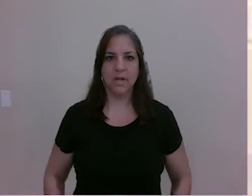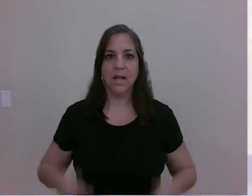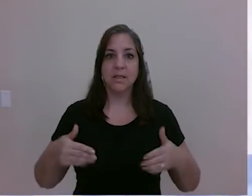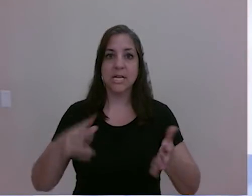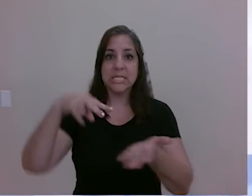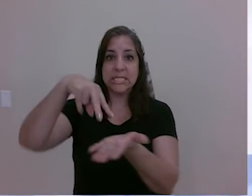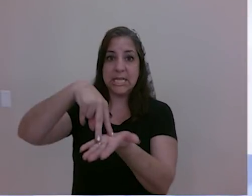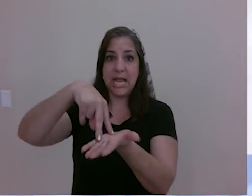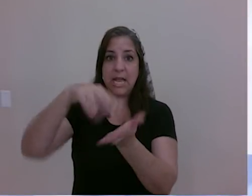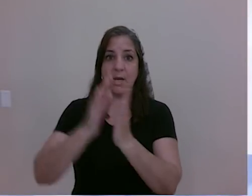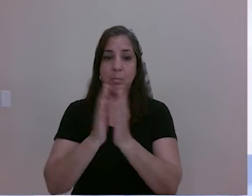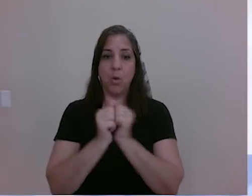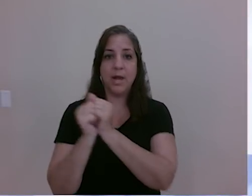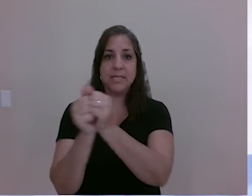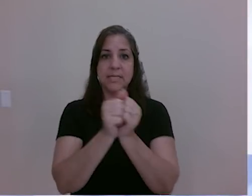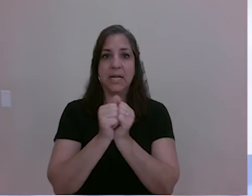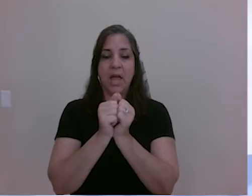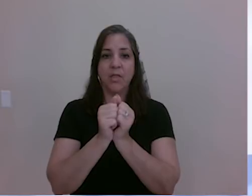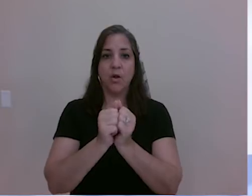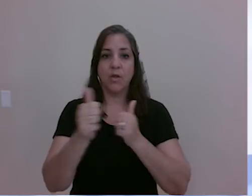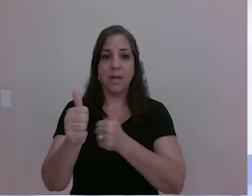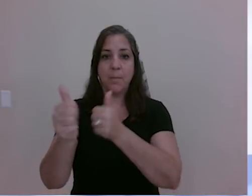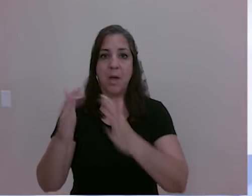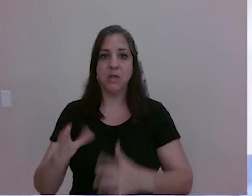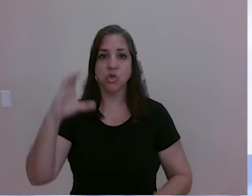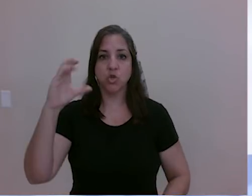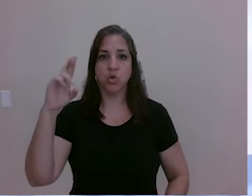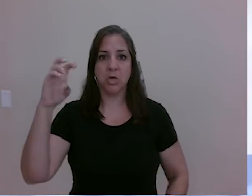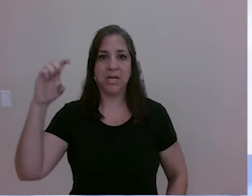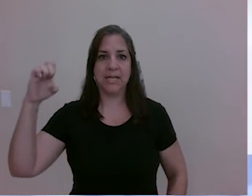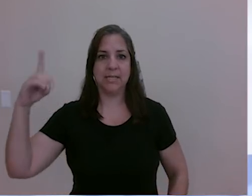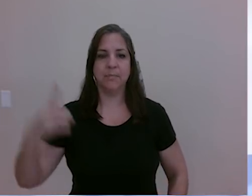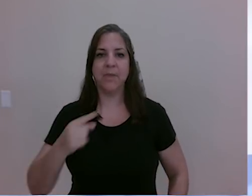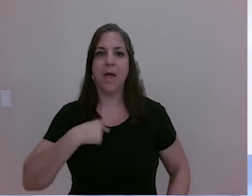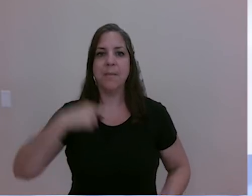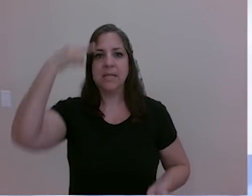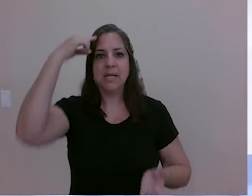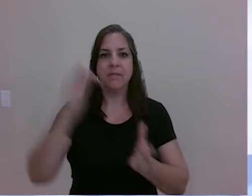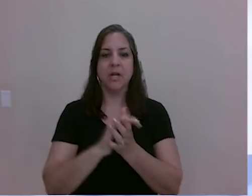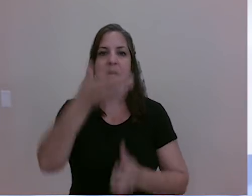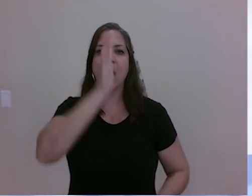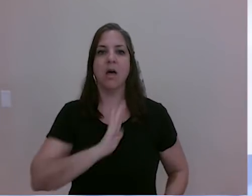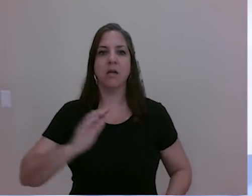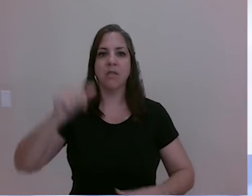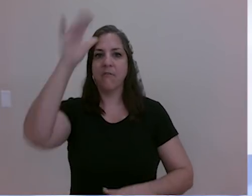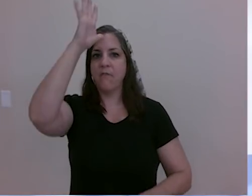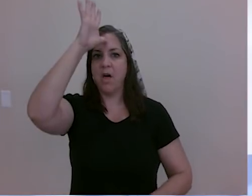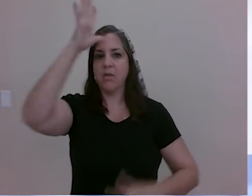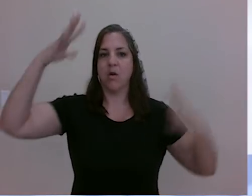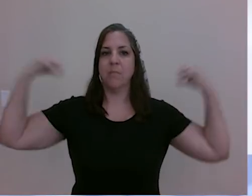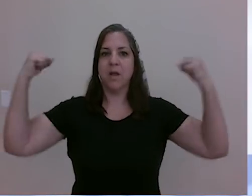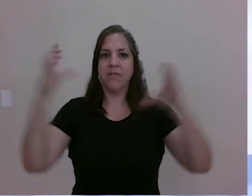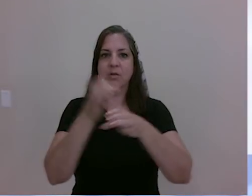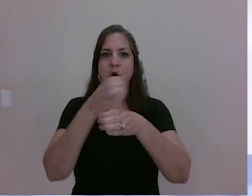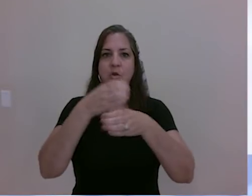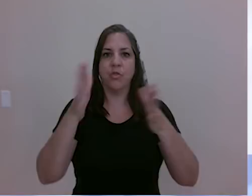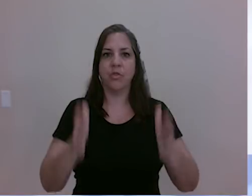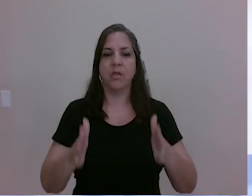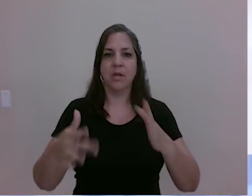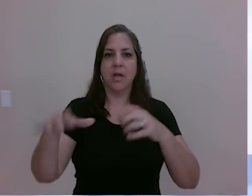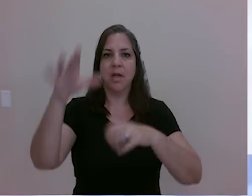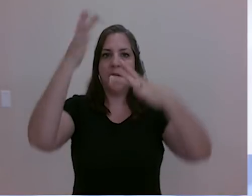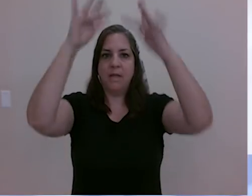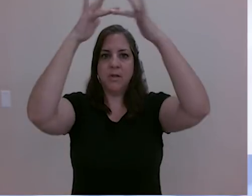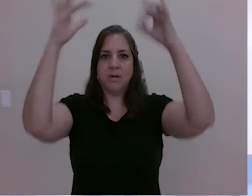Let us stand and pray together the Apostles' Creed. I believe in God, the Father Almighty, creator of heaven and